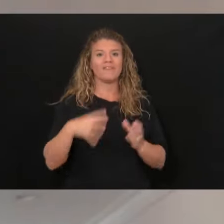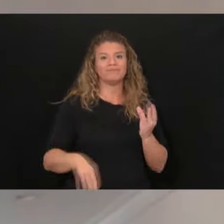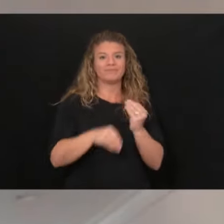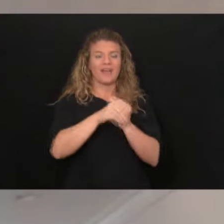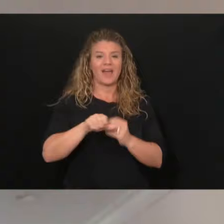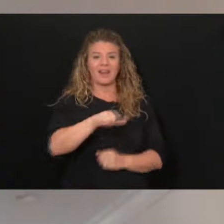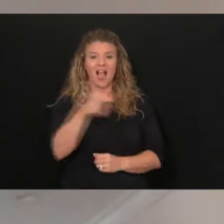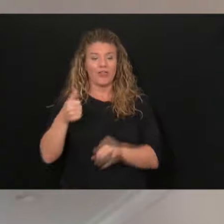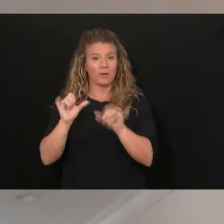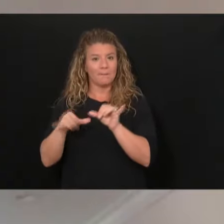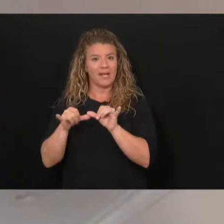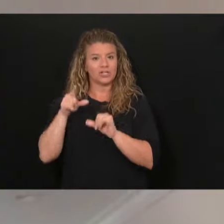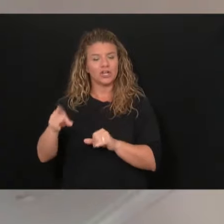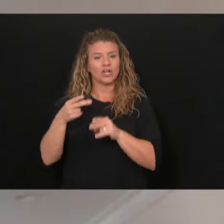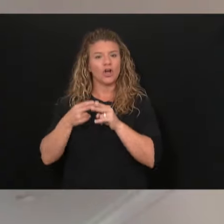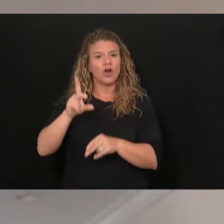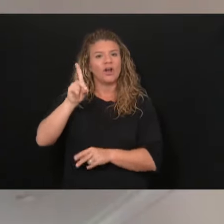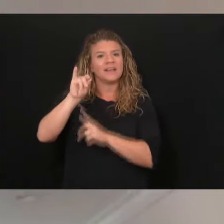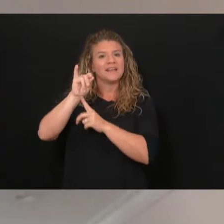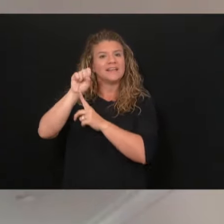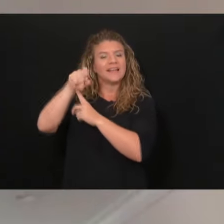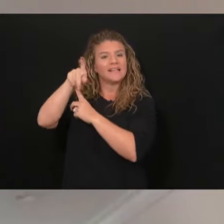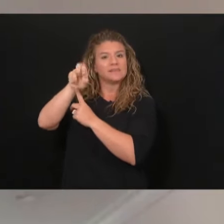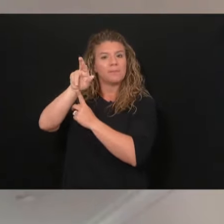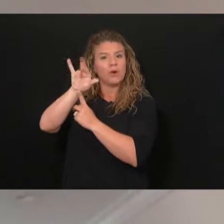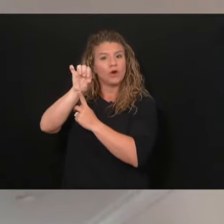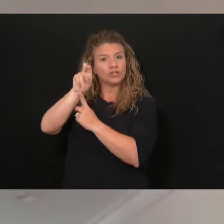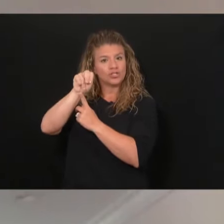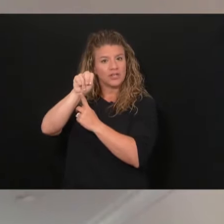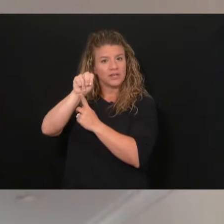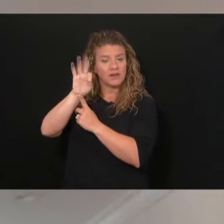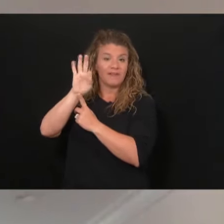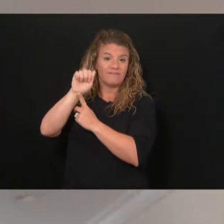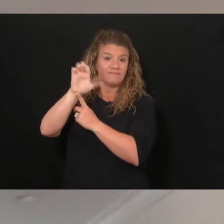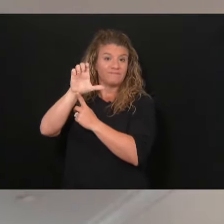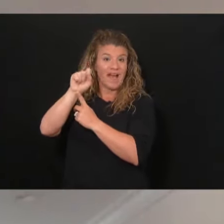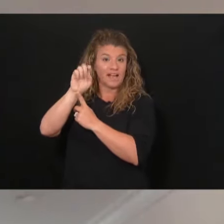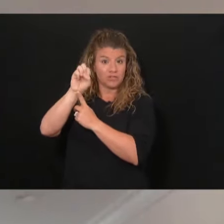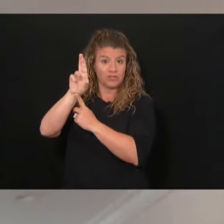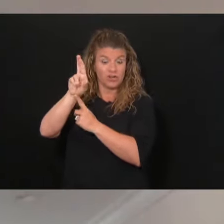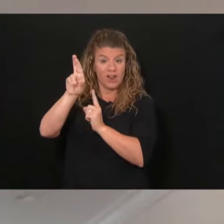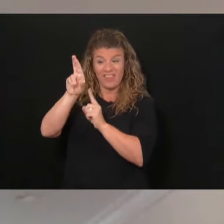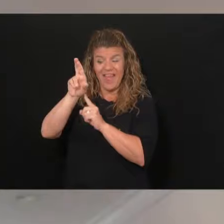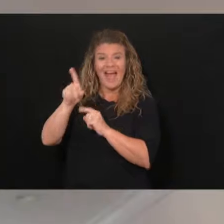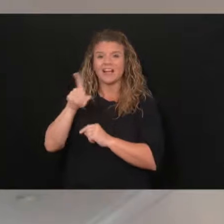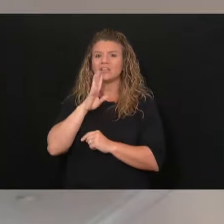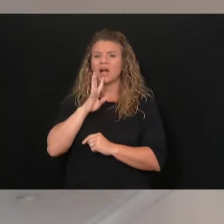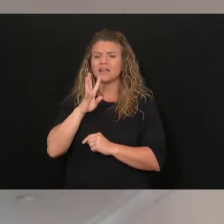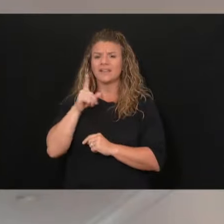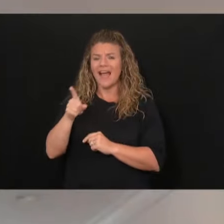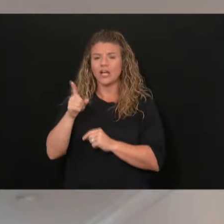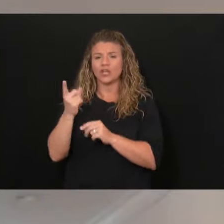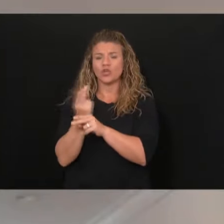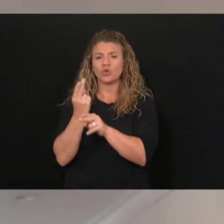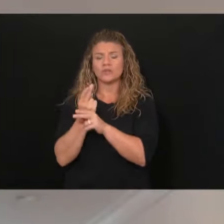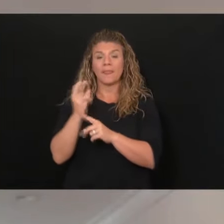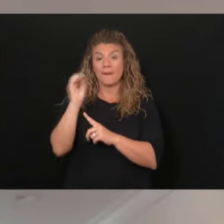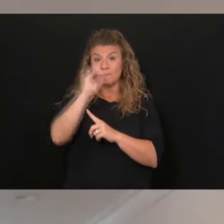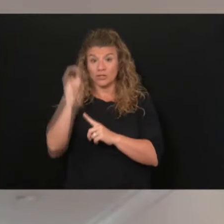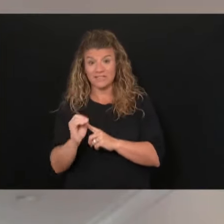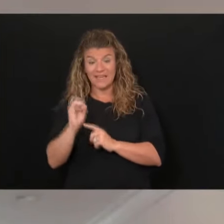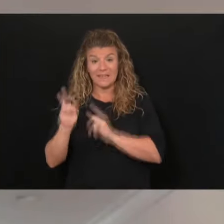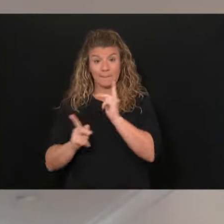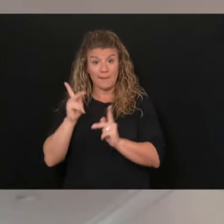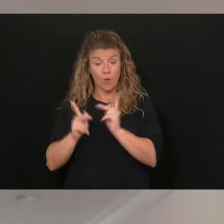measure called the Dispersion Factor. And that really talks about how many people are actually, what percent of the people infected